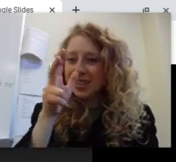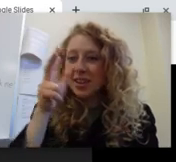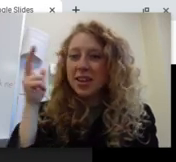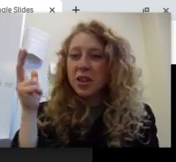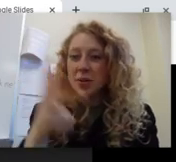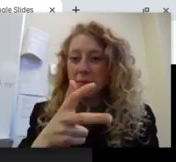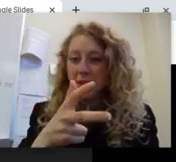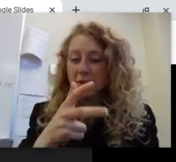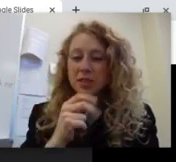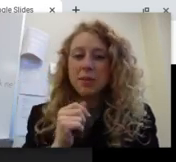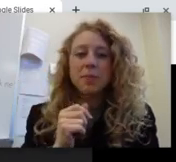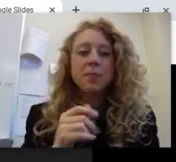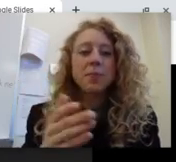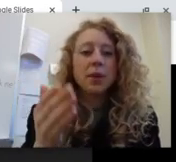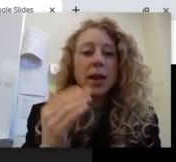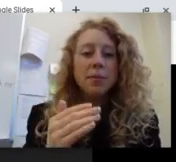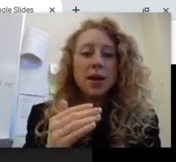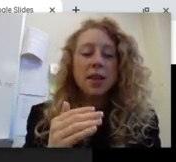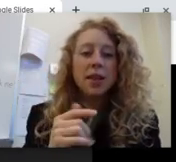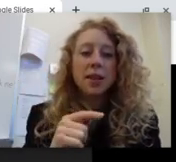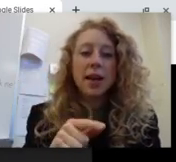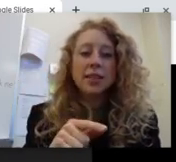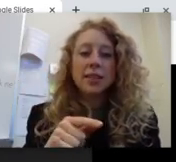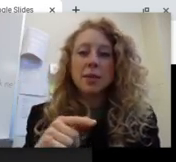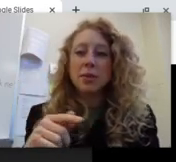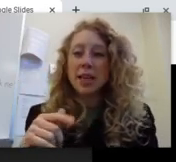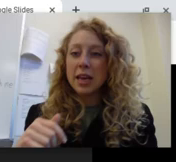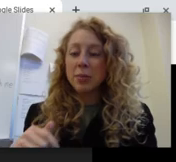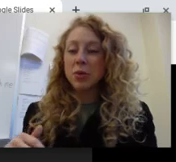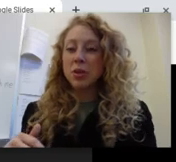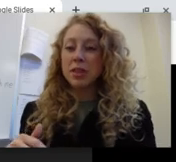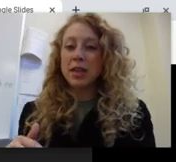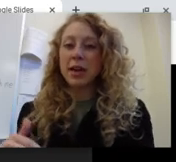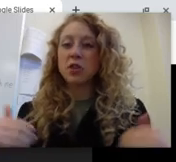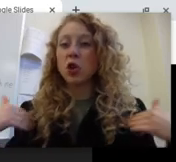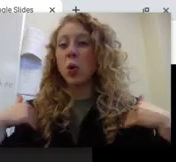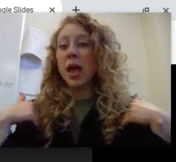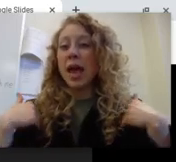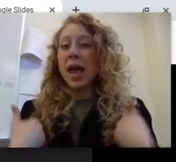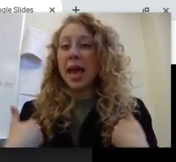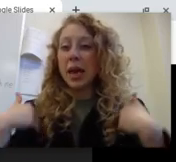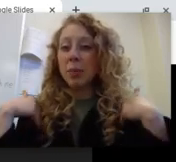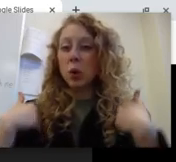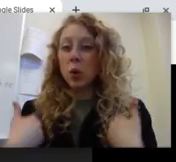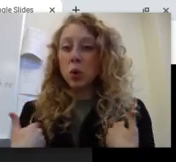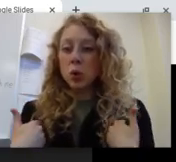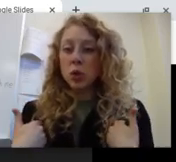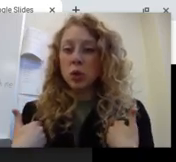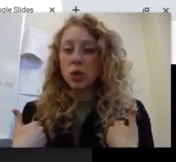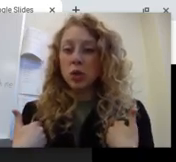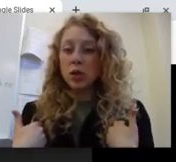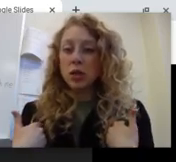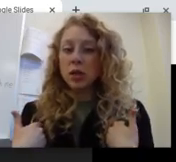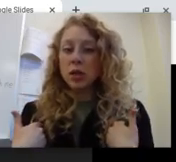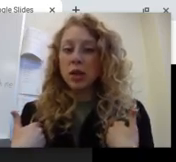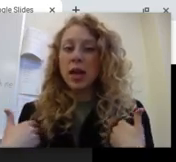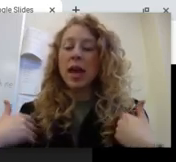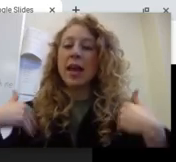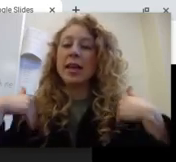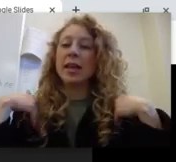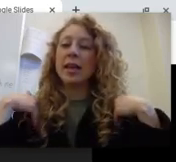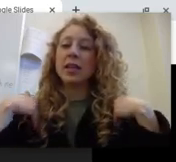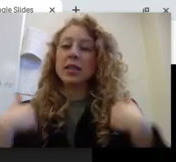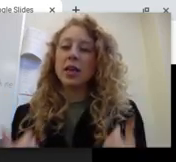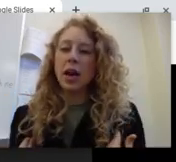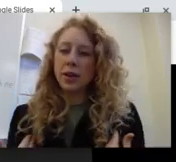this. Lousy. Okay. And then the last example is animal and tired. So animal